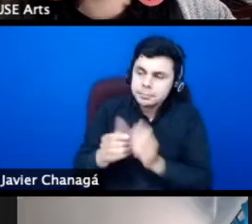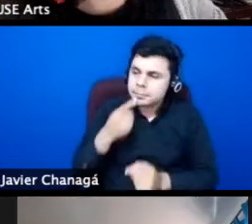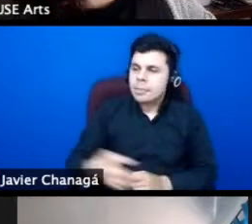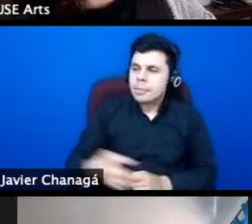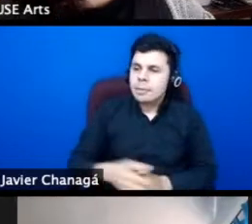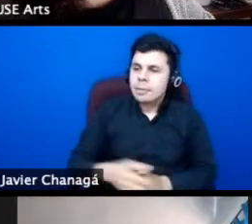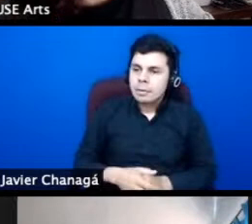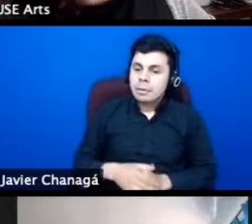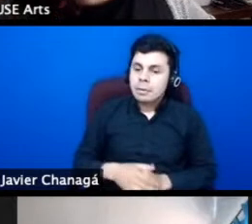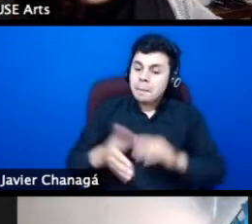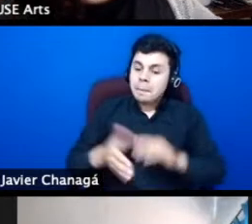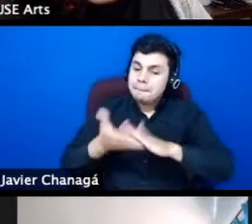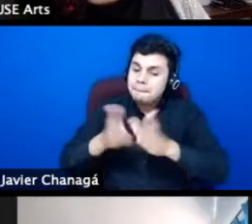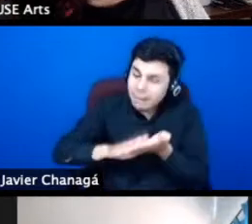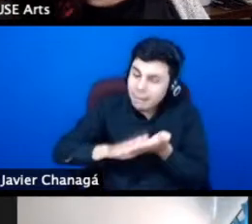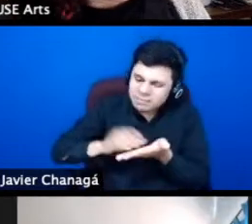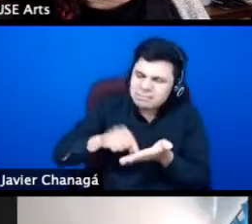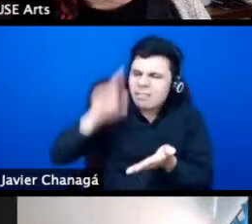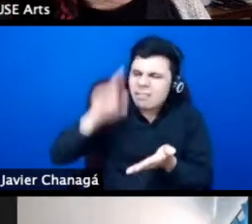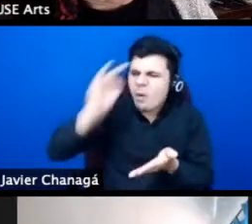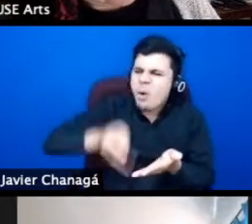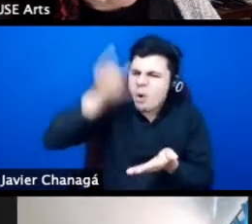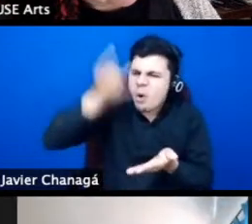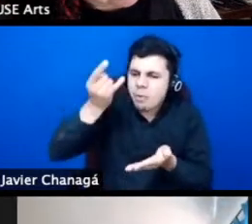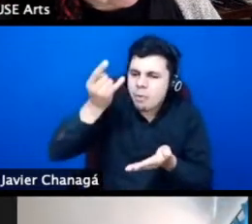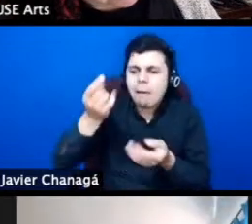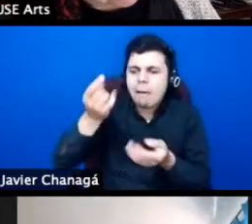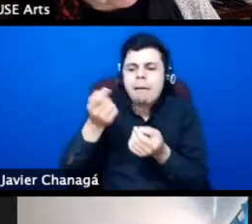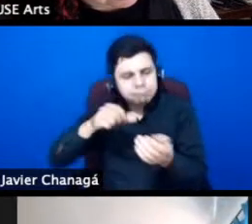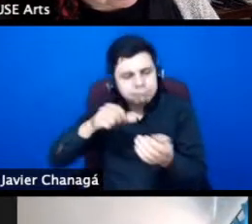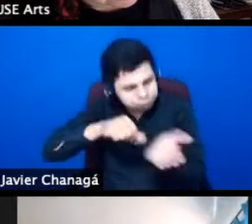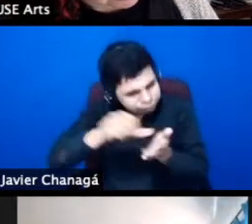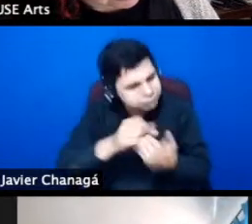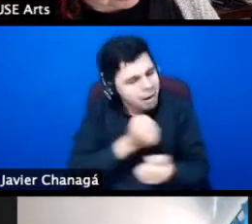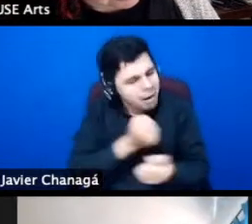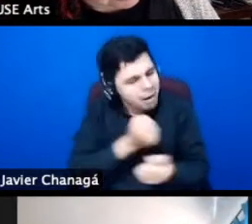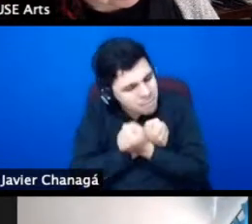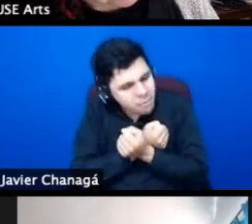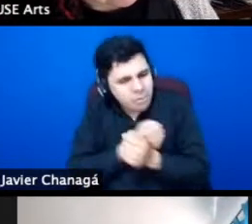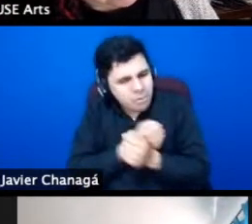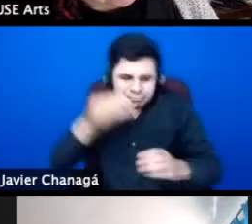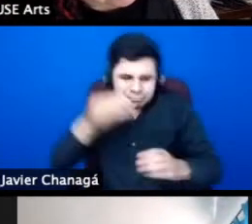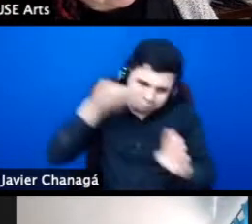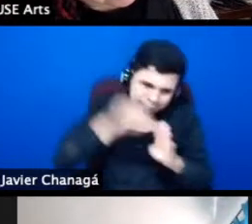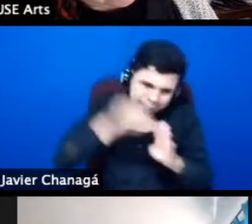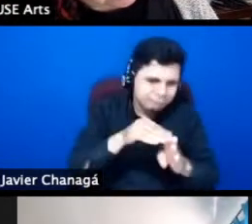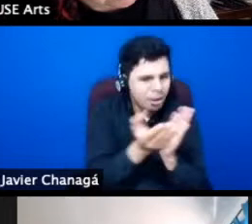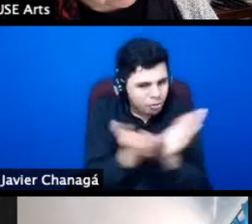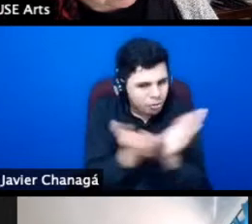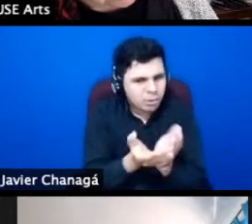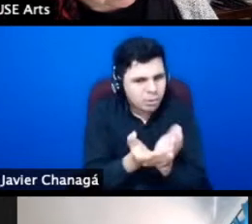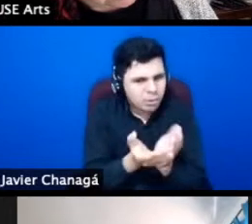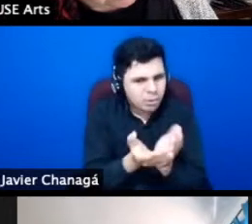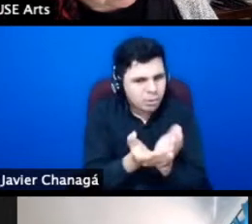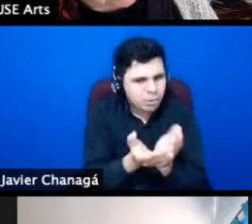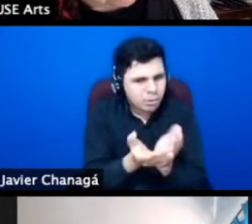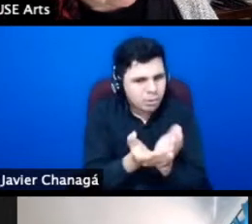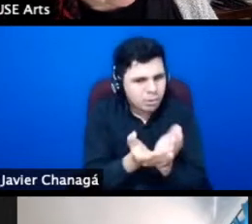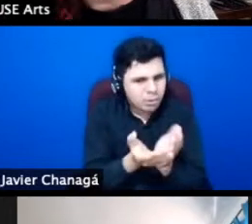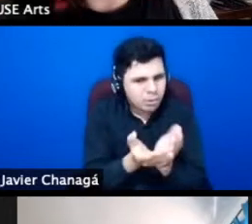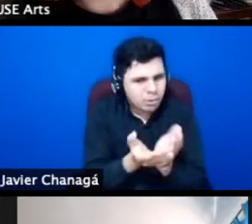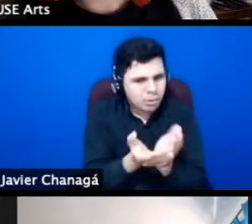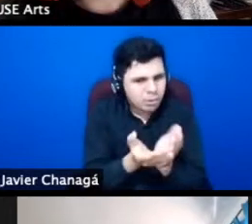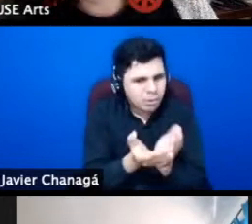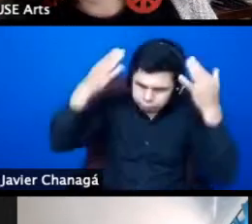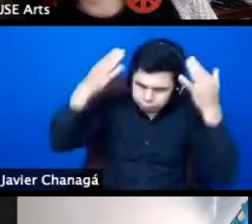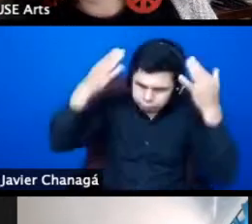y pasión en la educación, en la cultura y el arte, el perdón y la empatía con los demás.